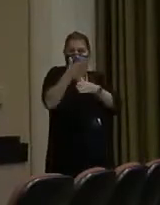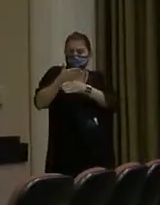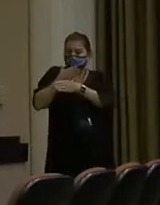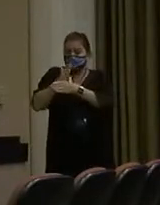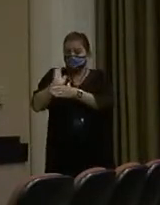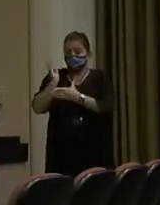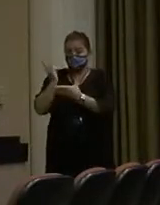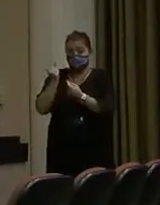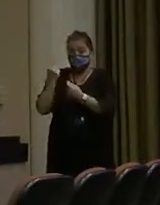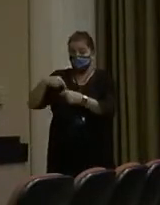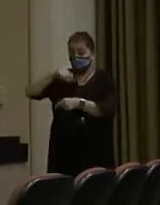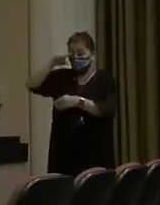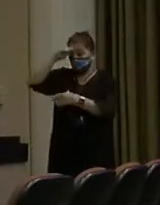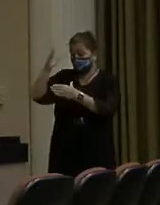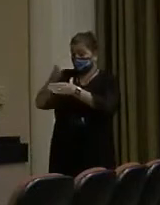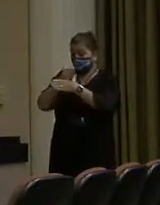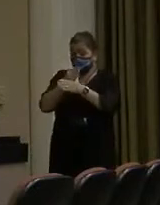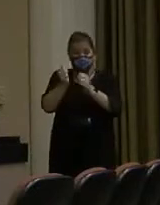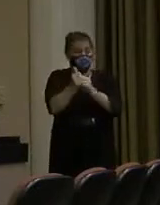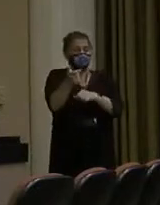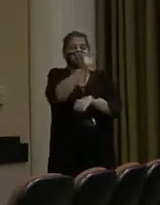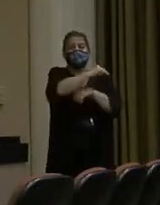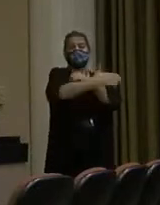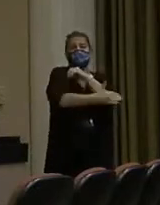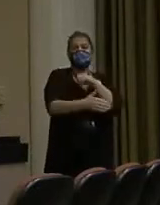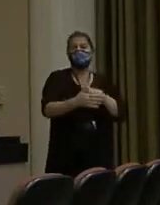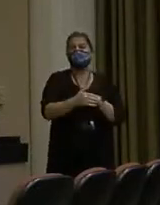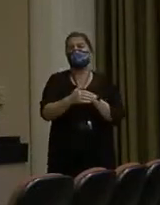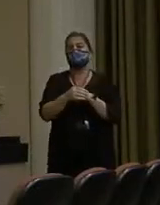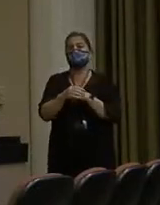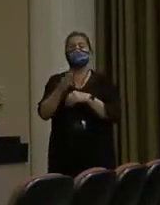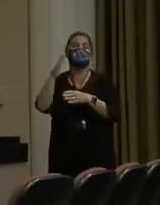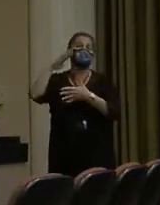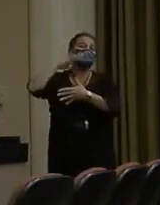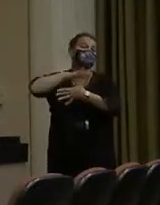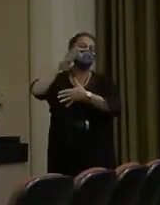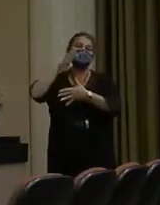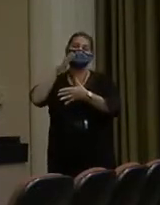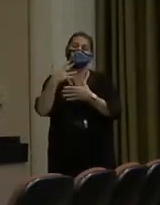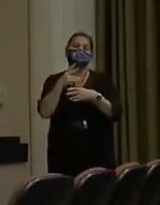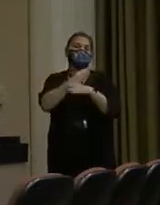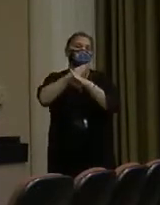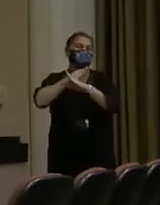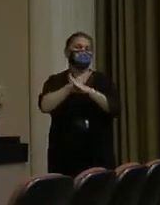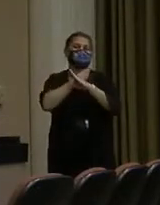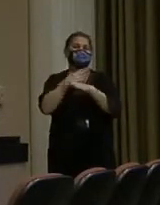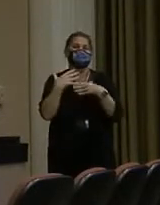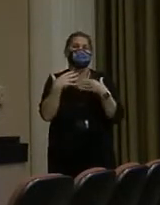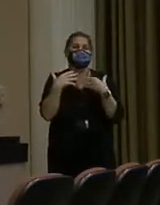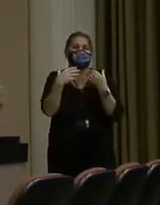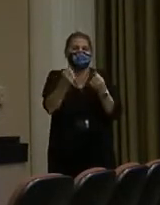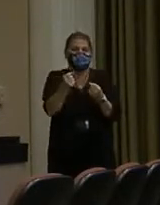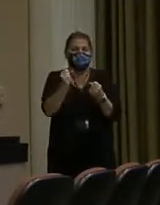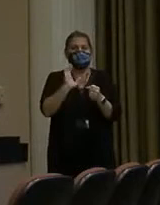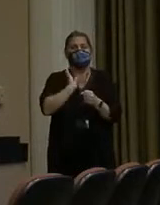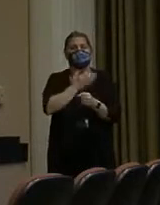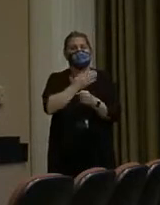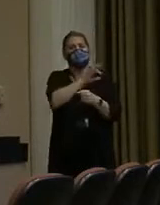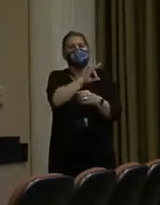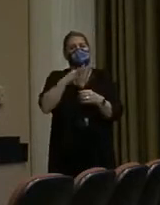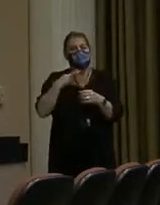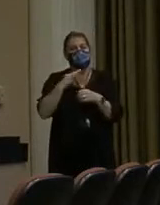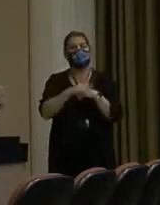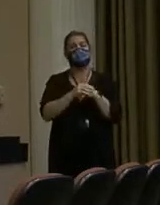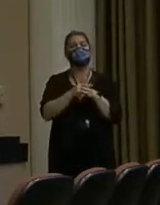said You know, top priority is protecting the health and safety of staff. So that meant we had to shift